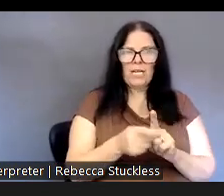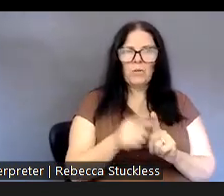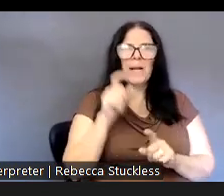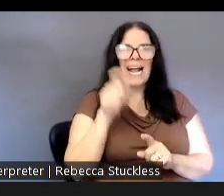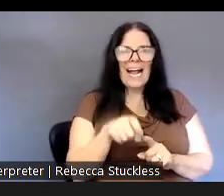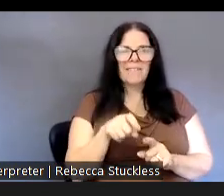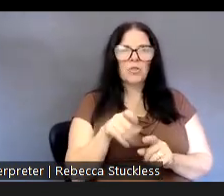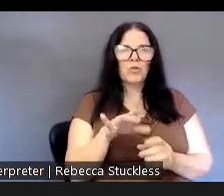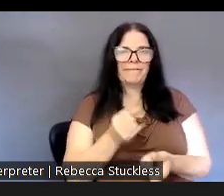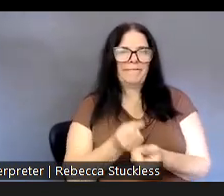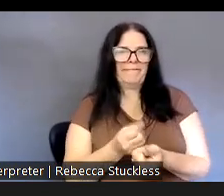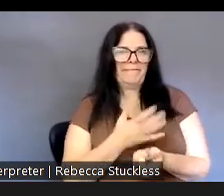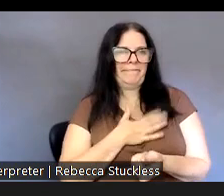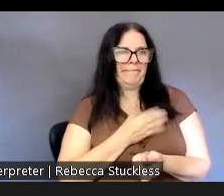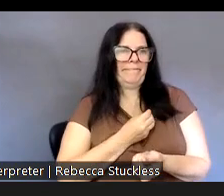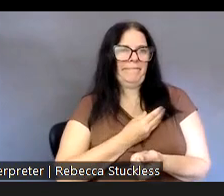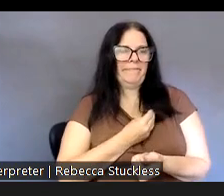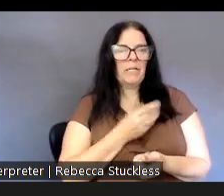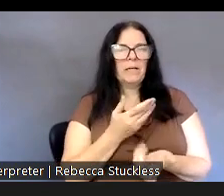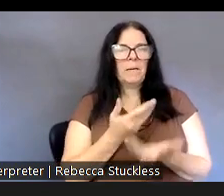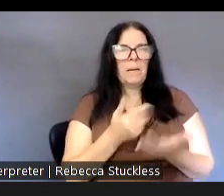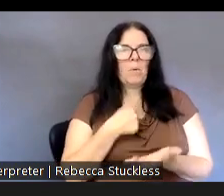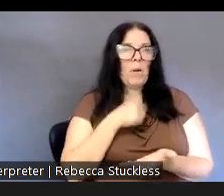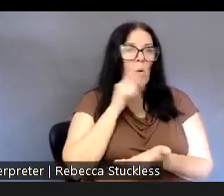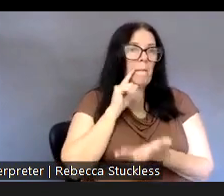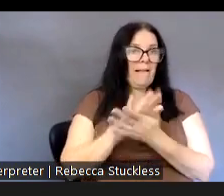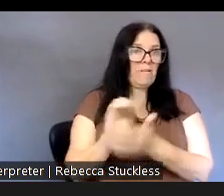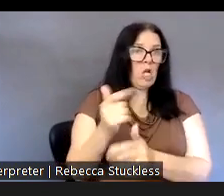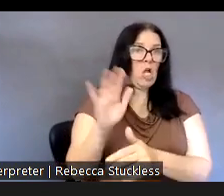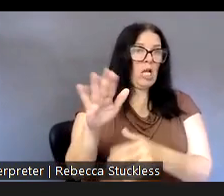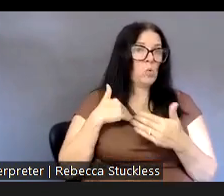buy everything those humanistic folks say, gosh,